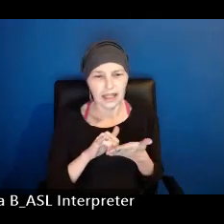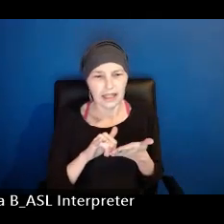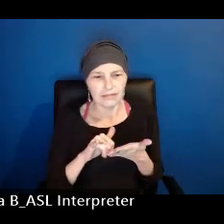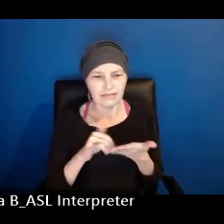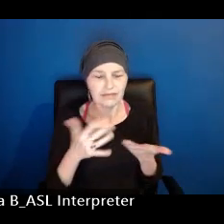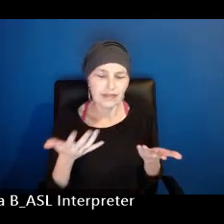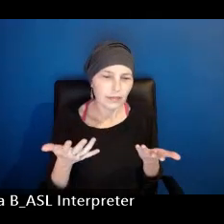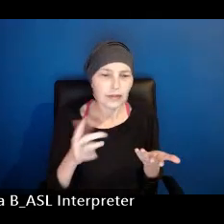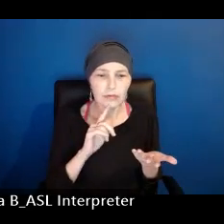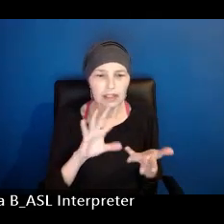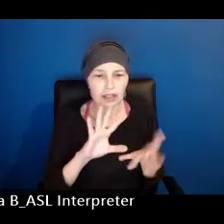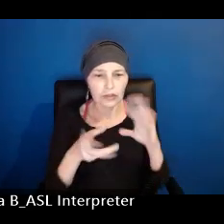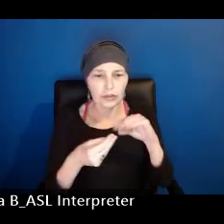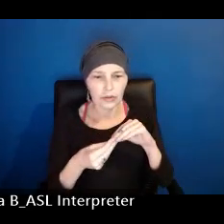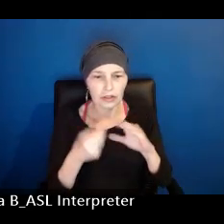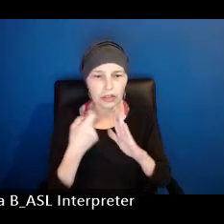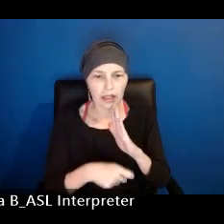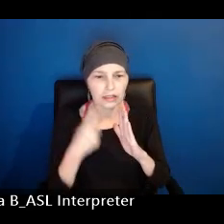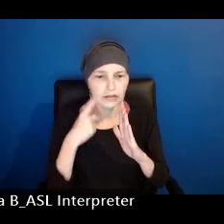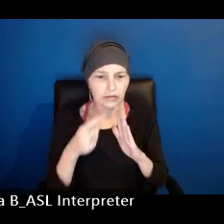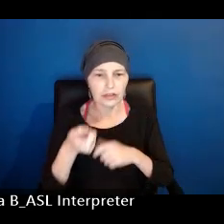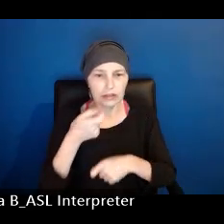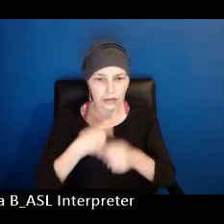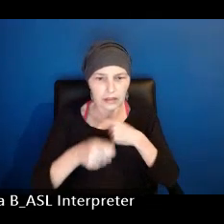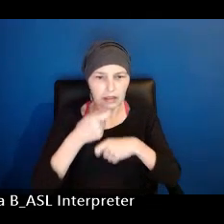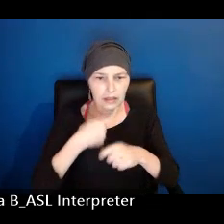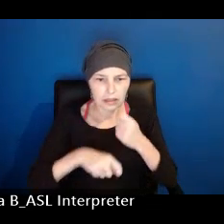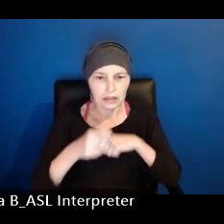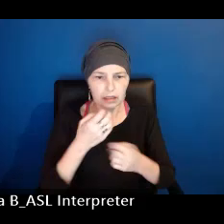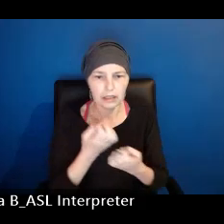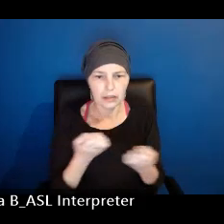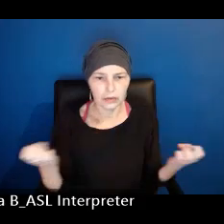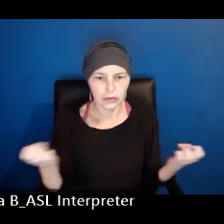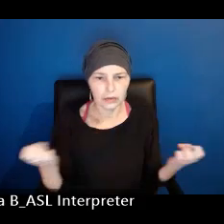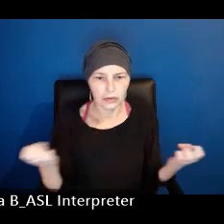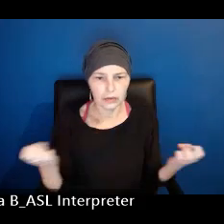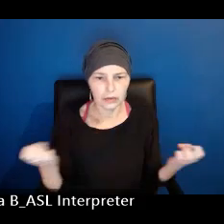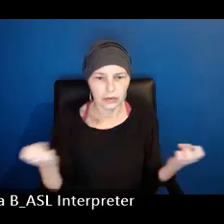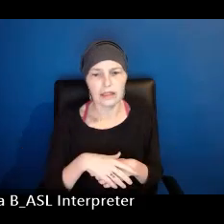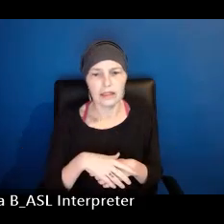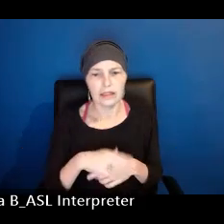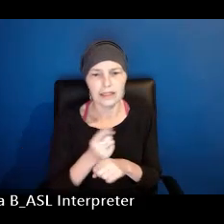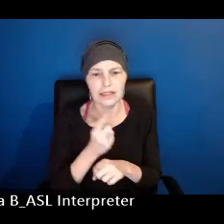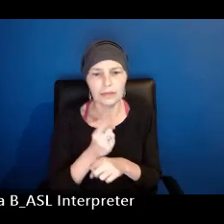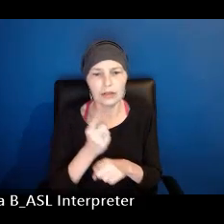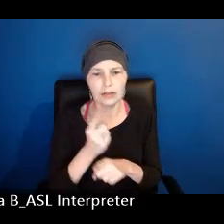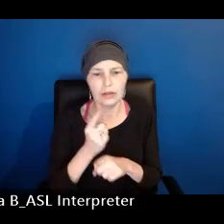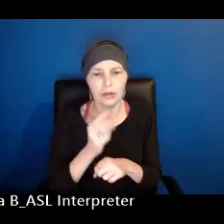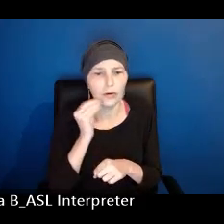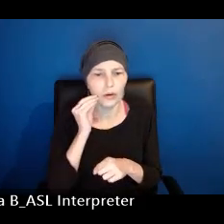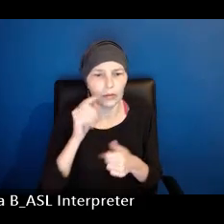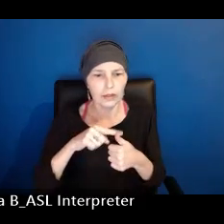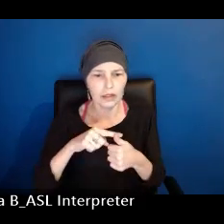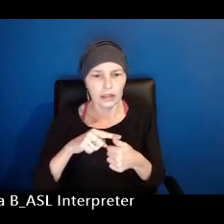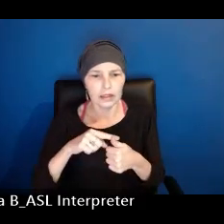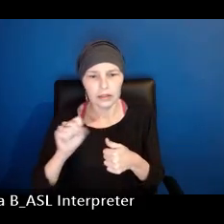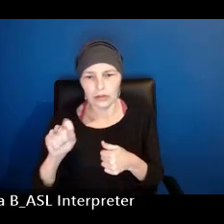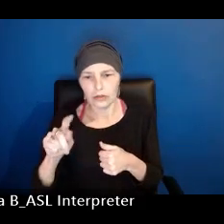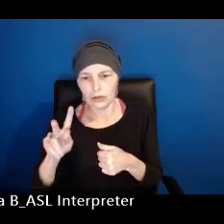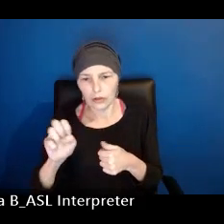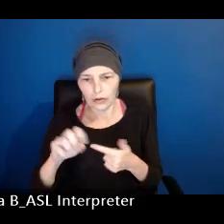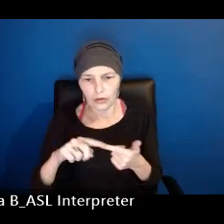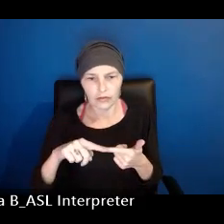of transitioning equipment, so typical home that's on gas, stove, heater, possibly a pool